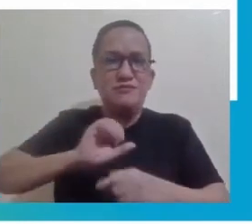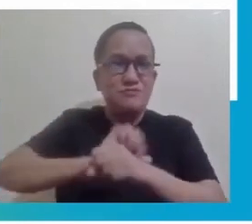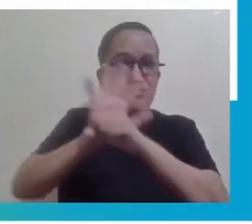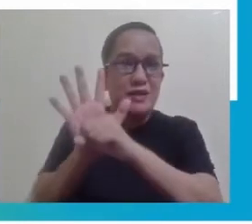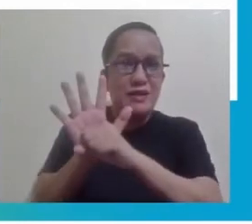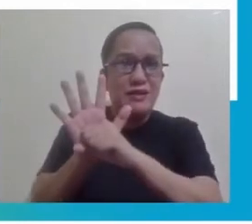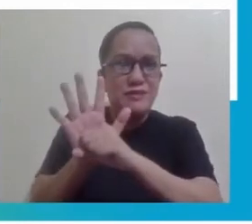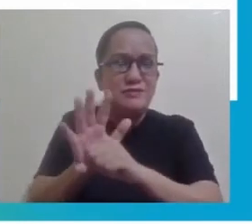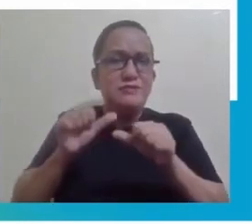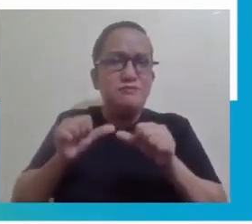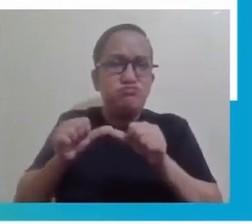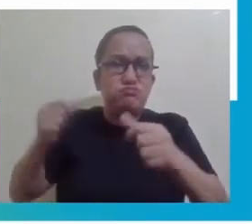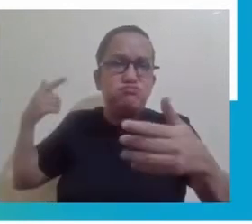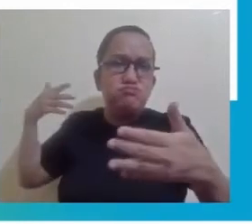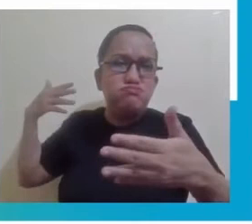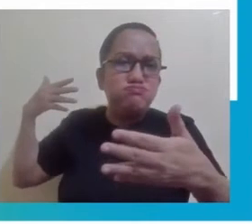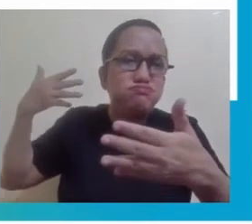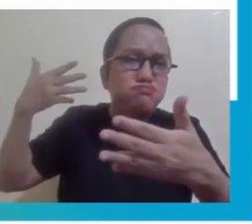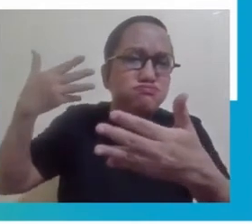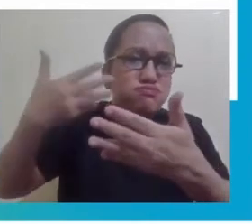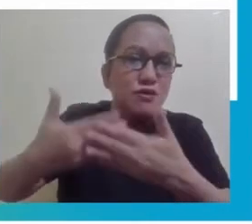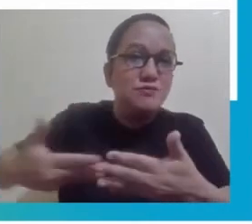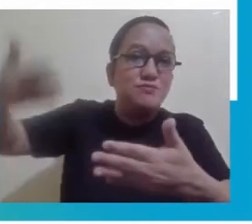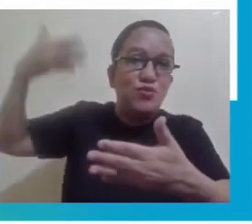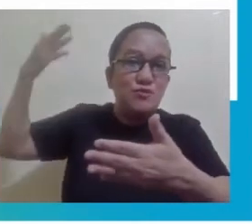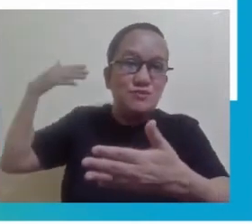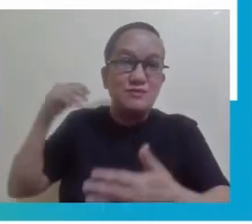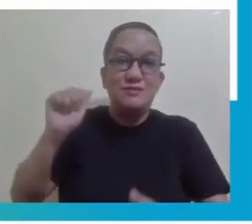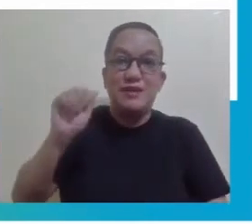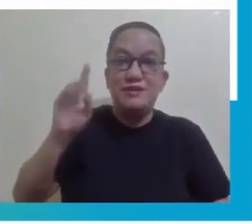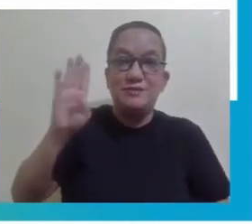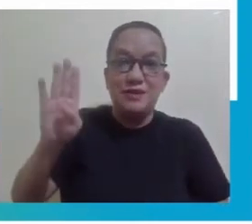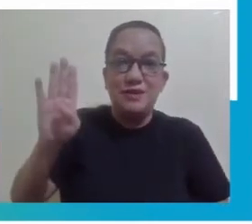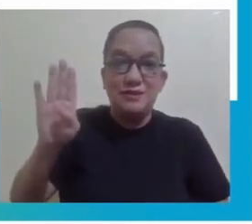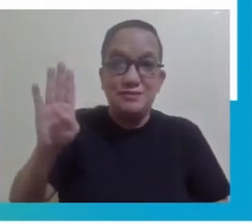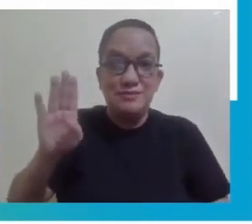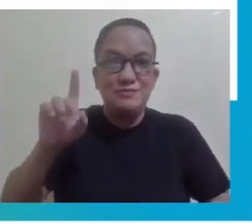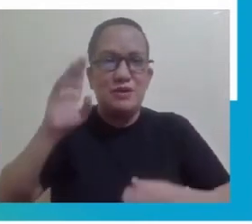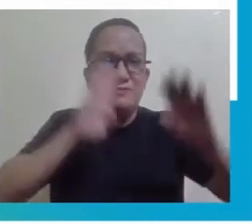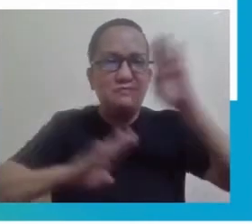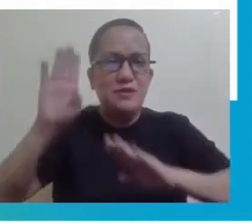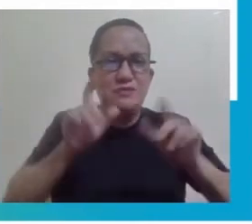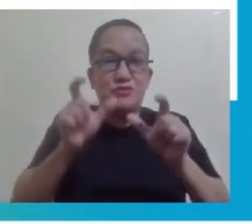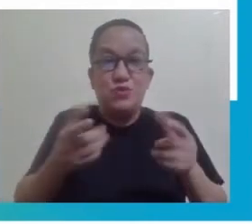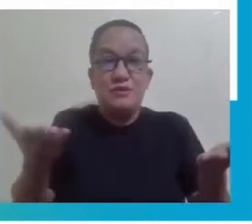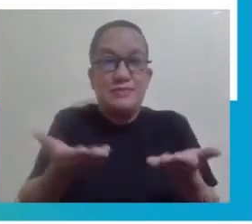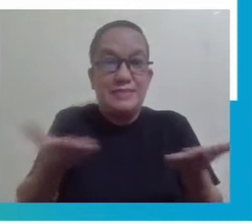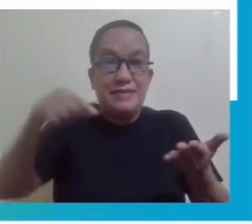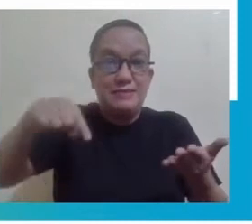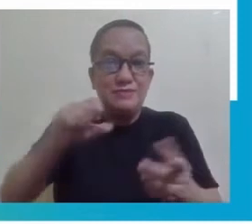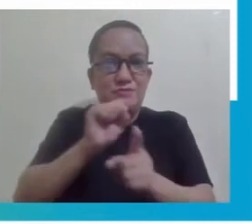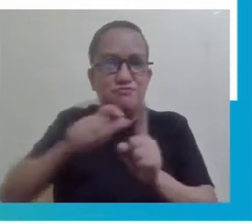on public health infrastructure, access to public service and social protection is also a contributing factor to the